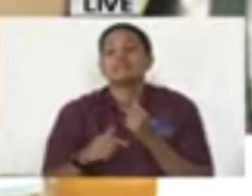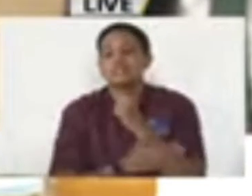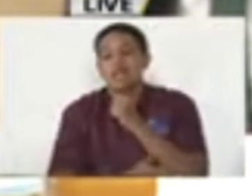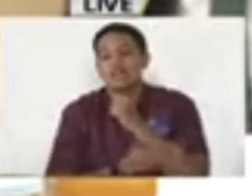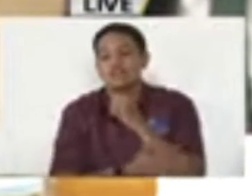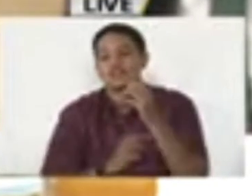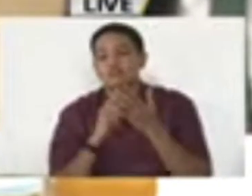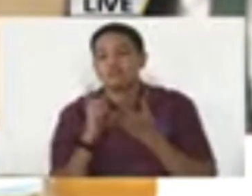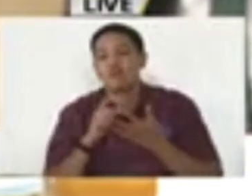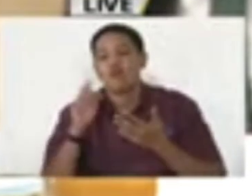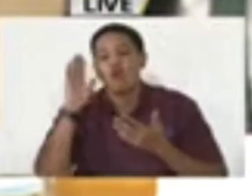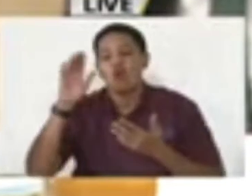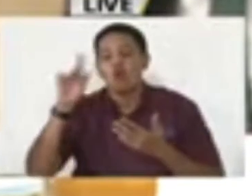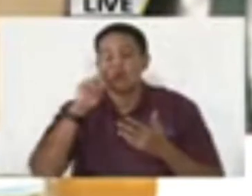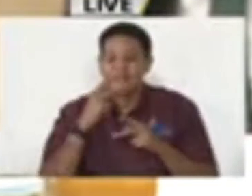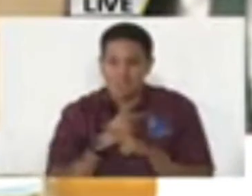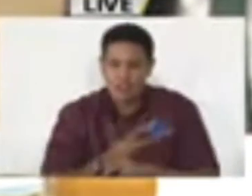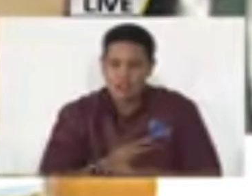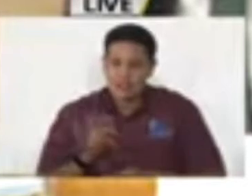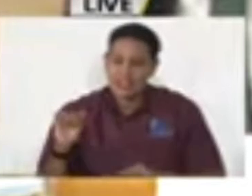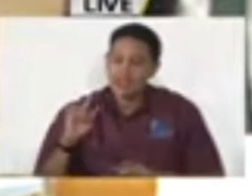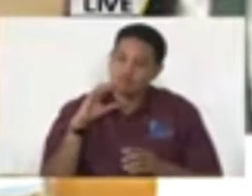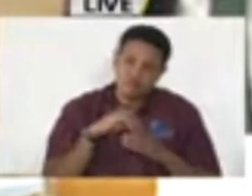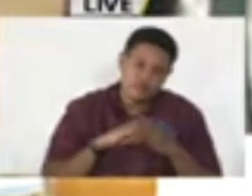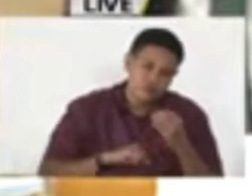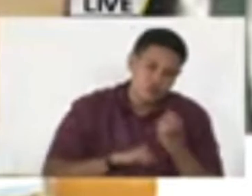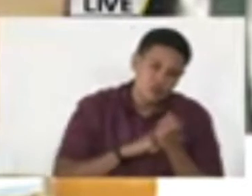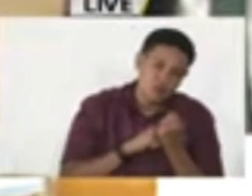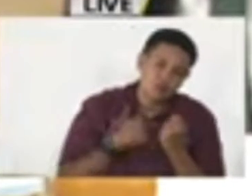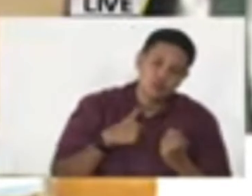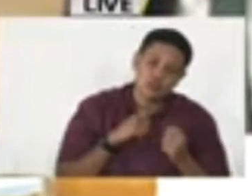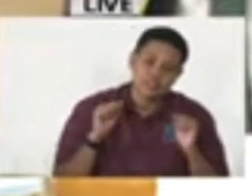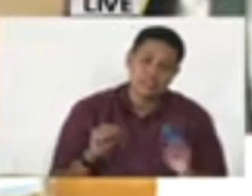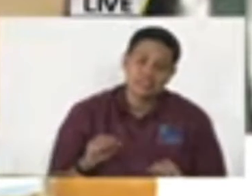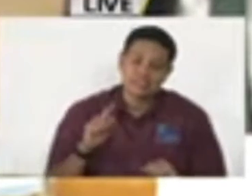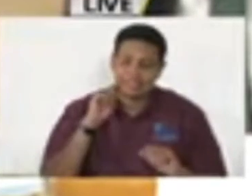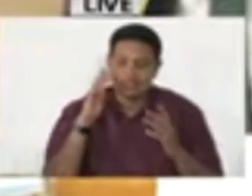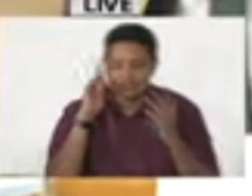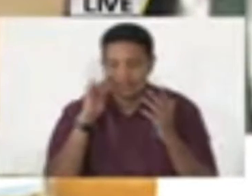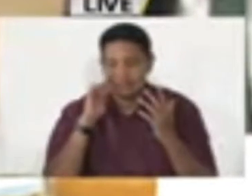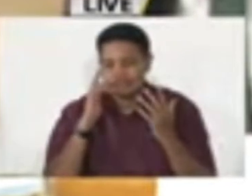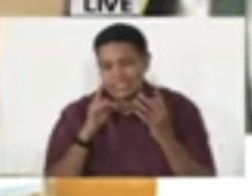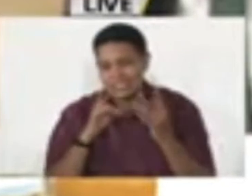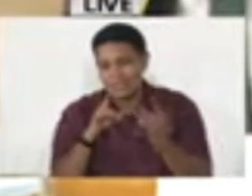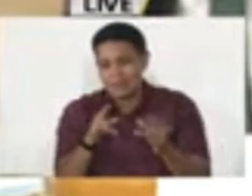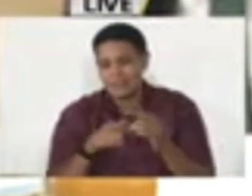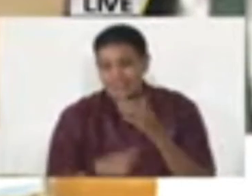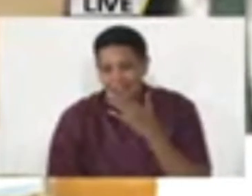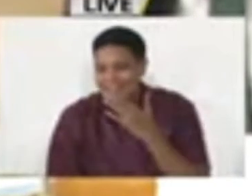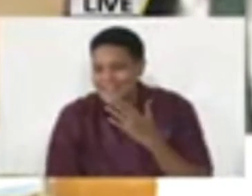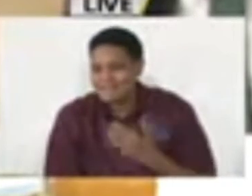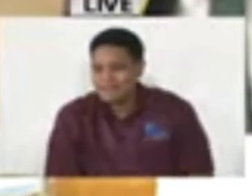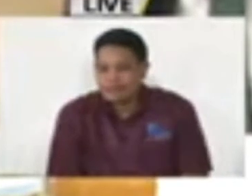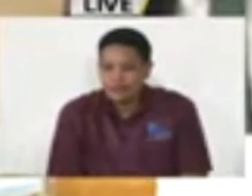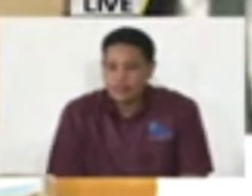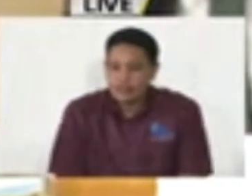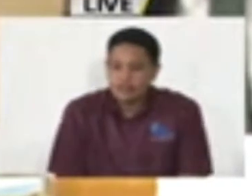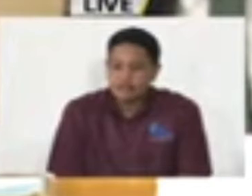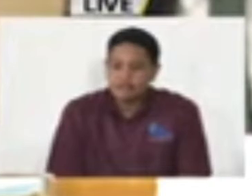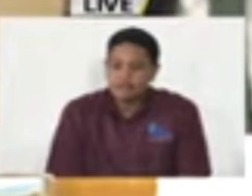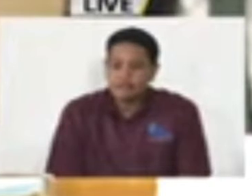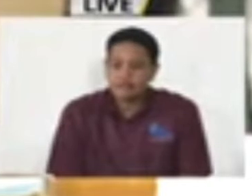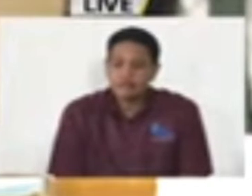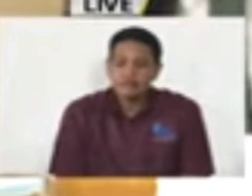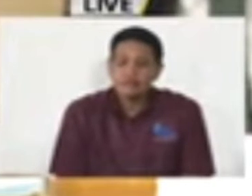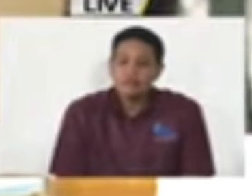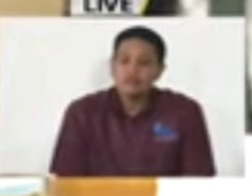program, all of that will be worked out so that they could come and assist seamlessly. So, Madam Speaker, we're also